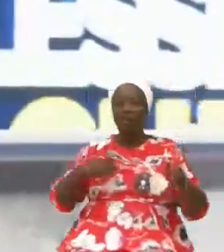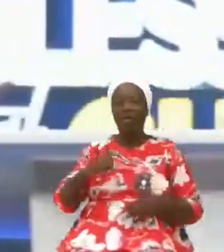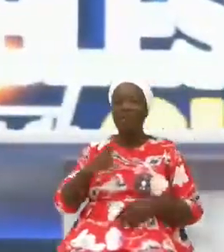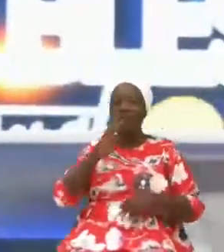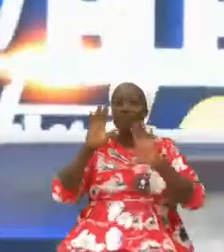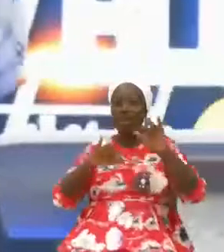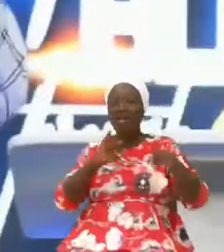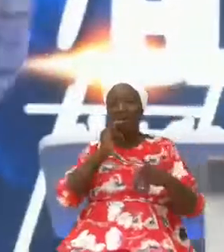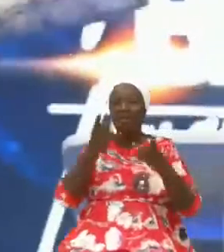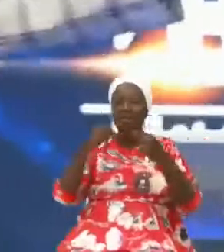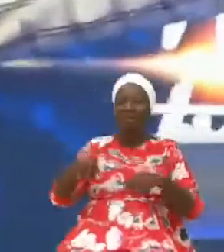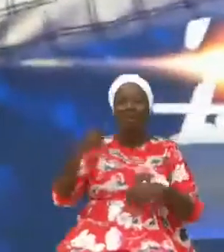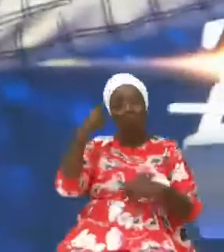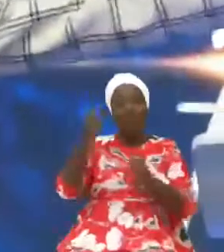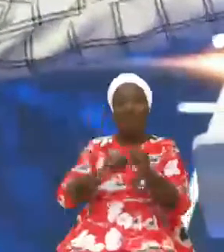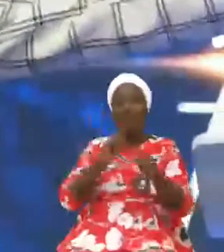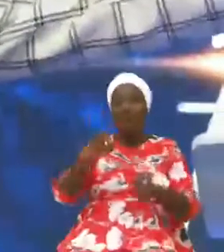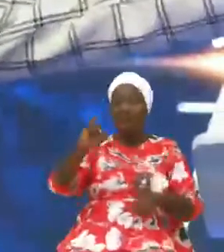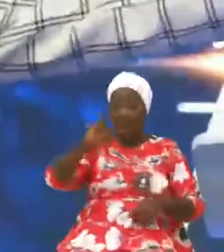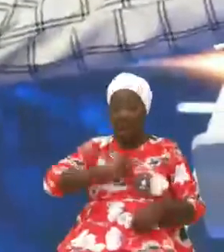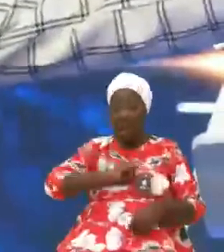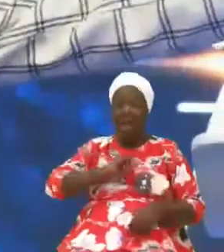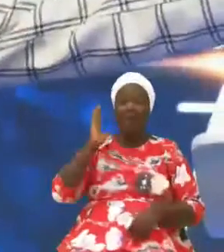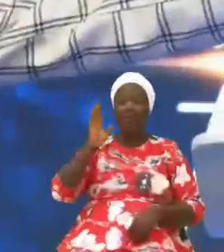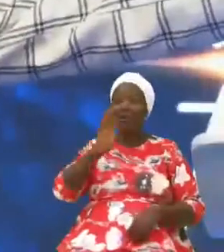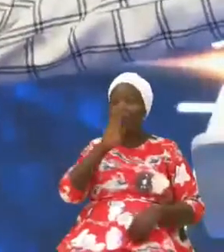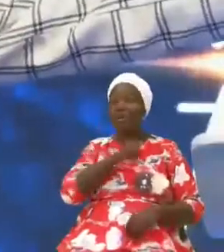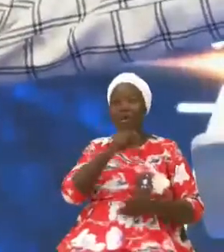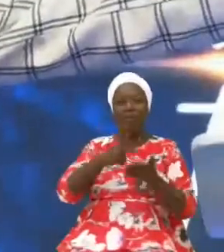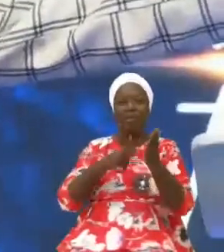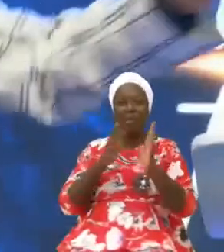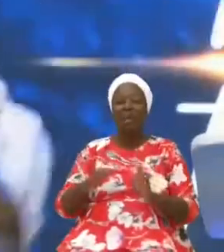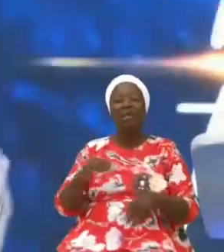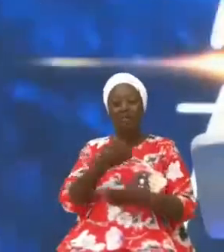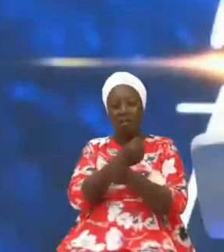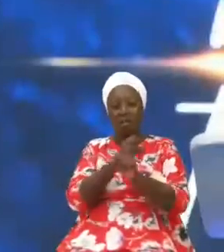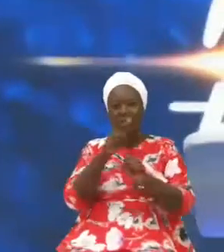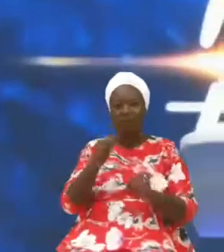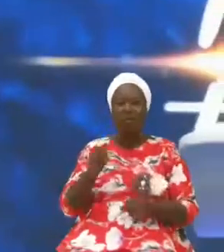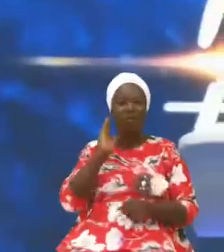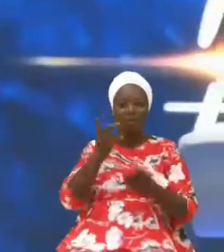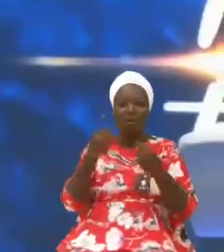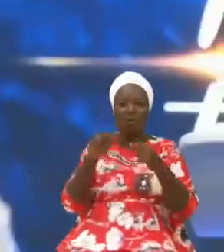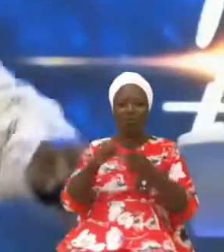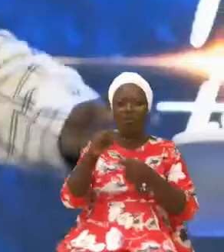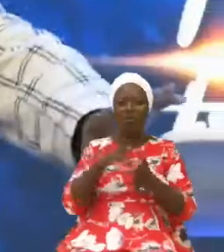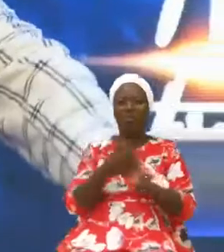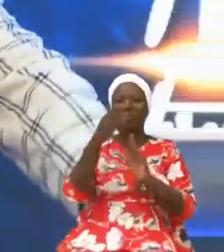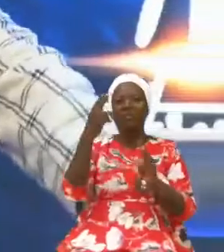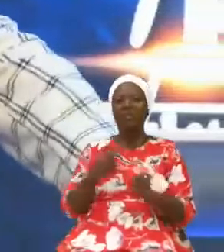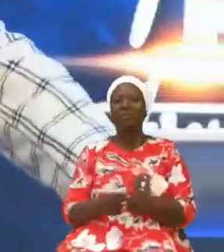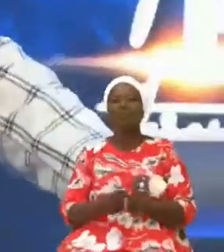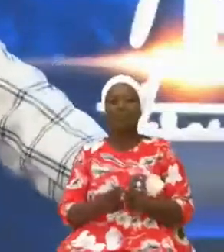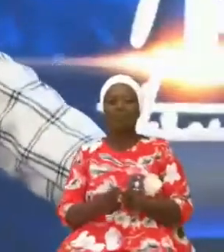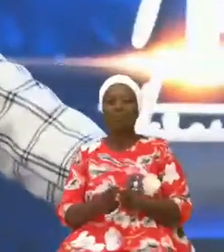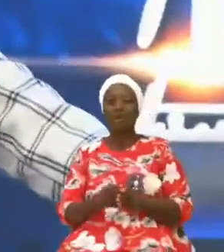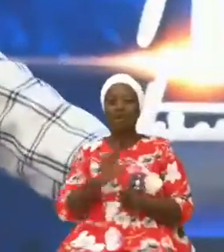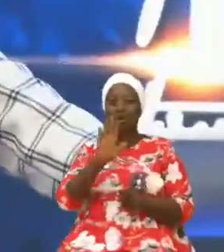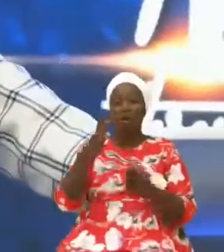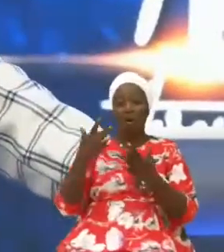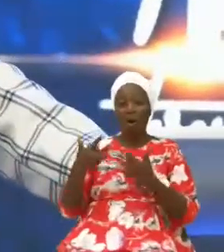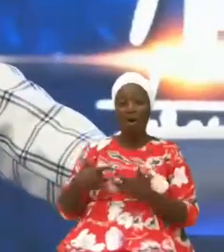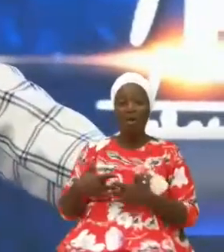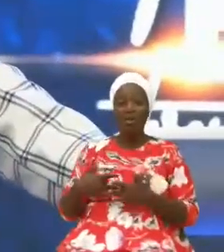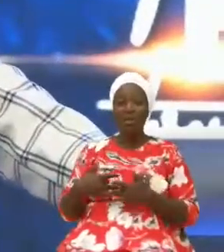personality and you say, yes Lord, the rain is falling for everyone, I will be a partaker,